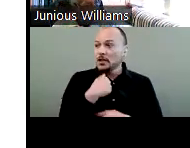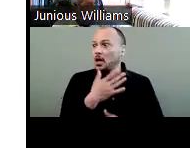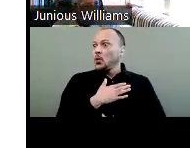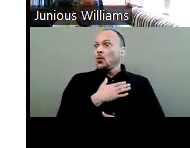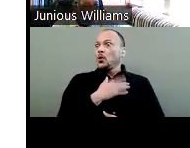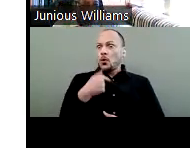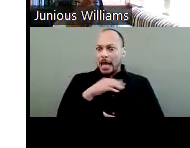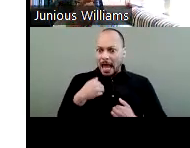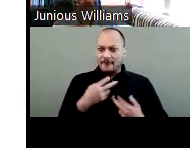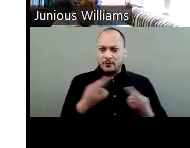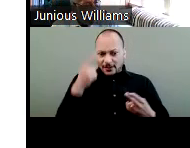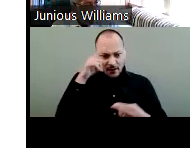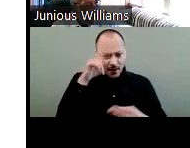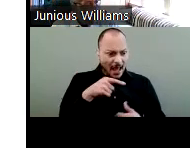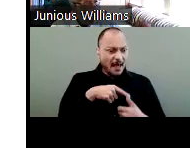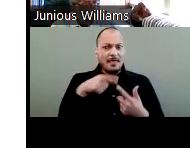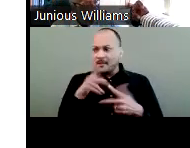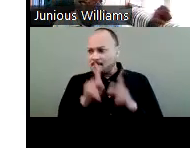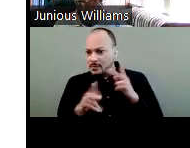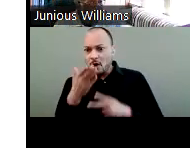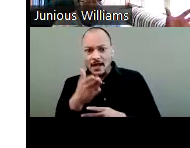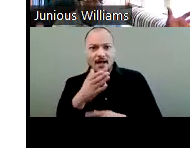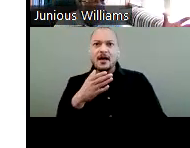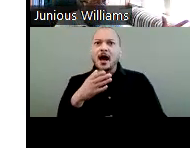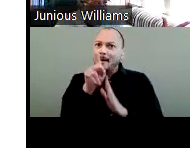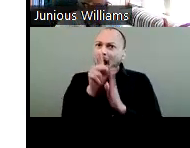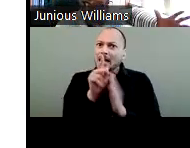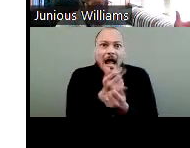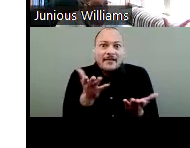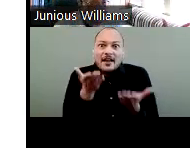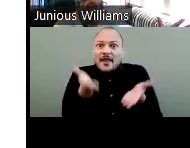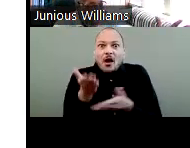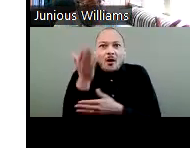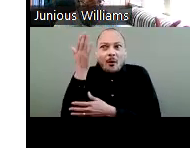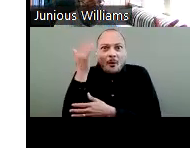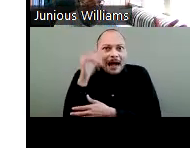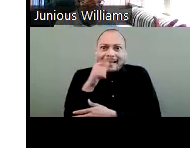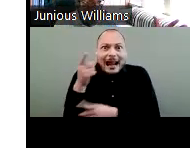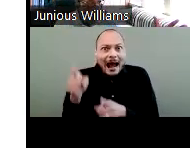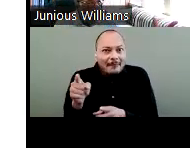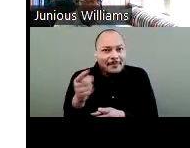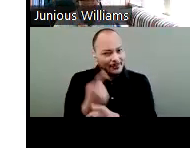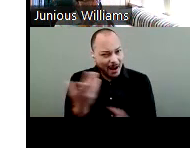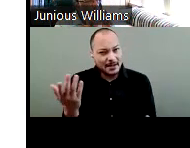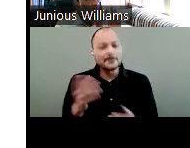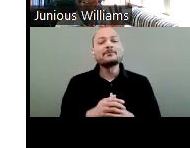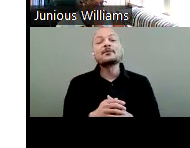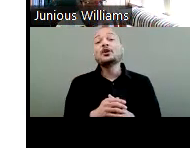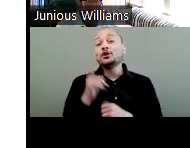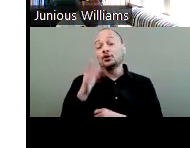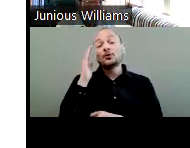the resources for that, the people are there, the policy, everything is there. Why ain't that happening, right? And you